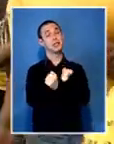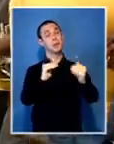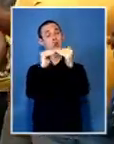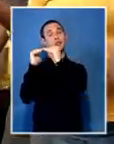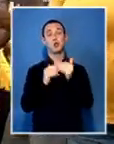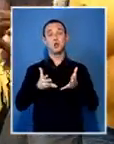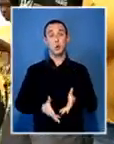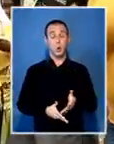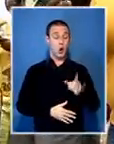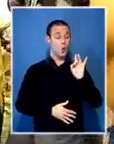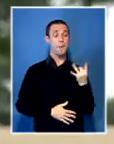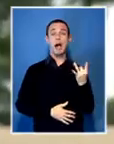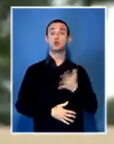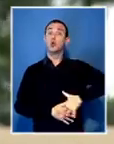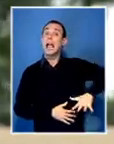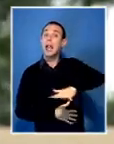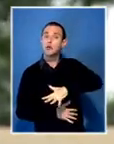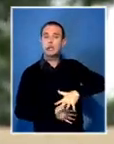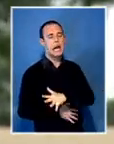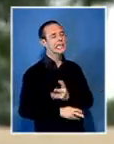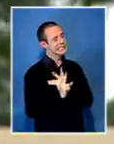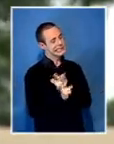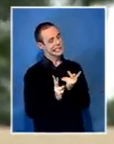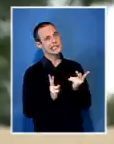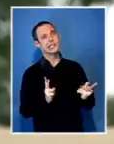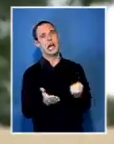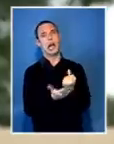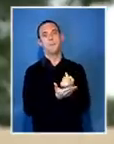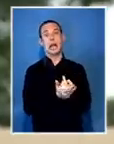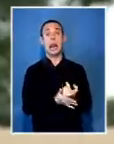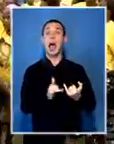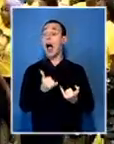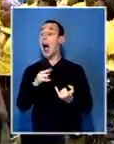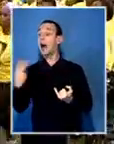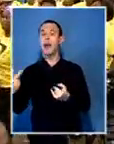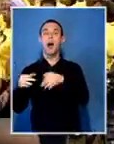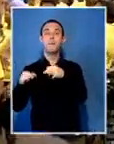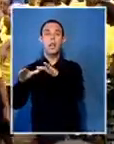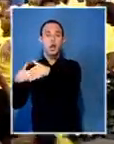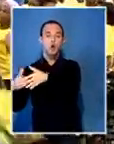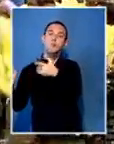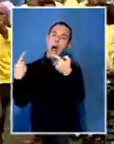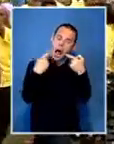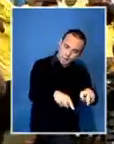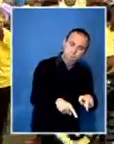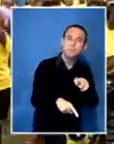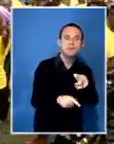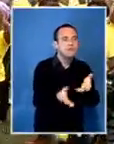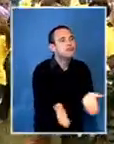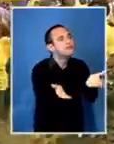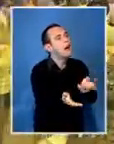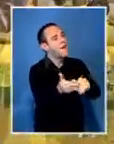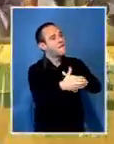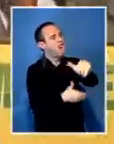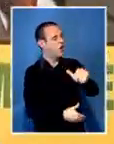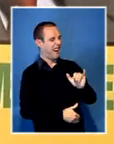political landscape in KwaMashu has provided opportunities for other parties to campaign. There have been coordination of campaigns